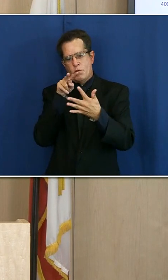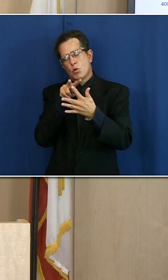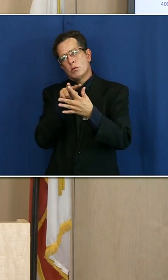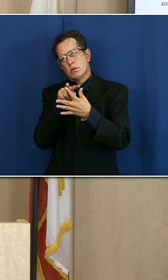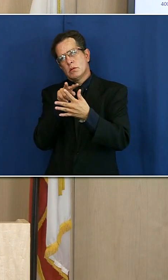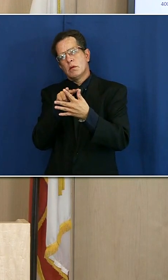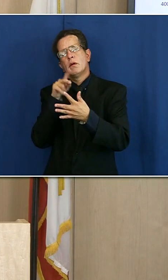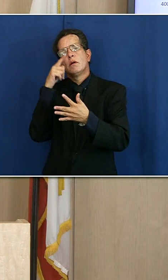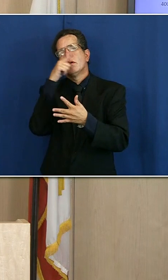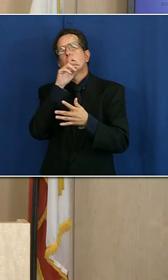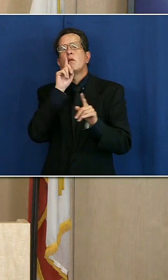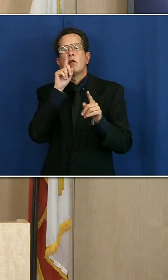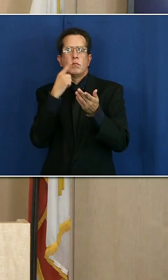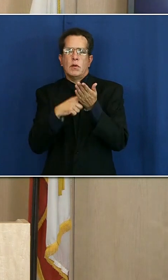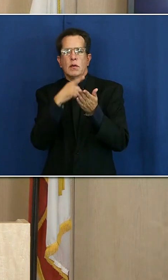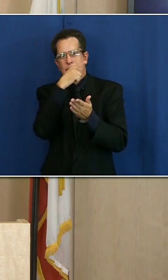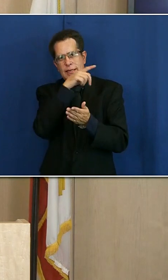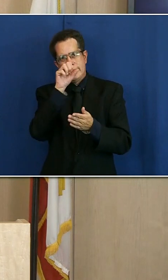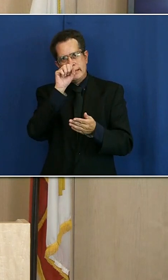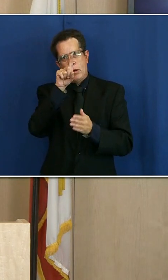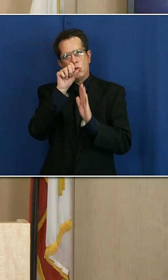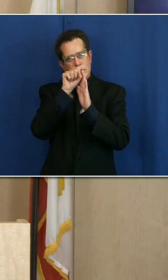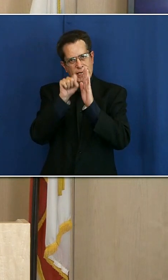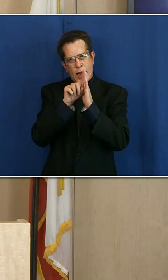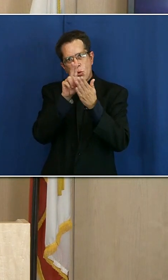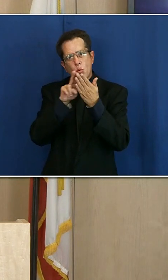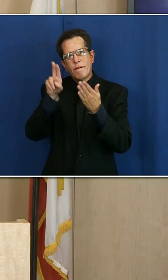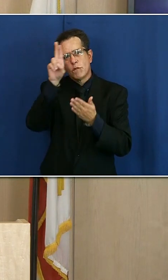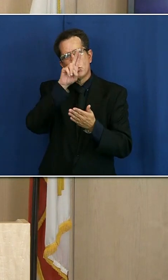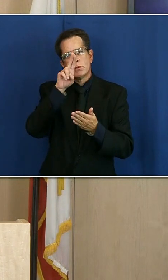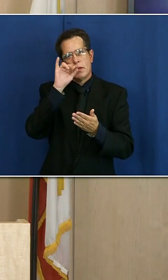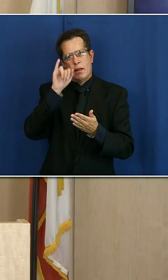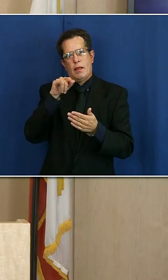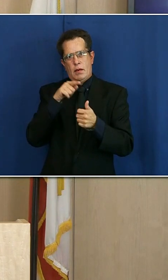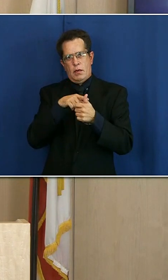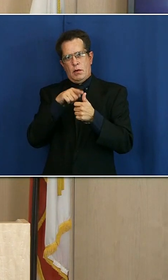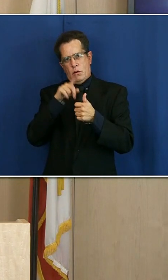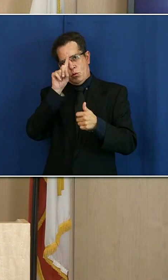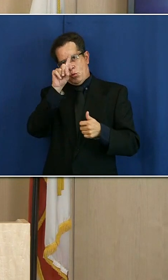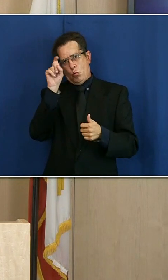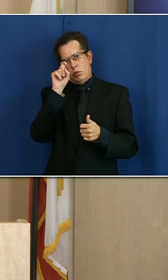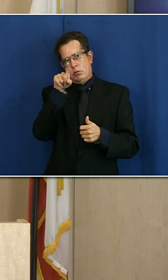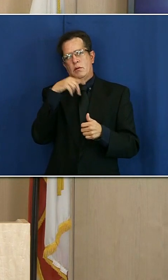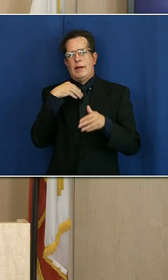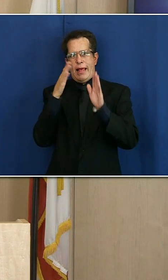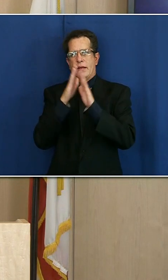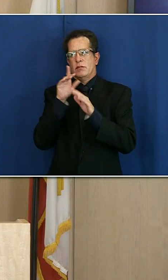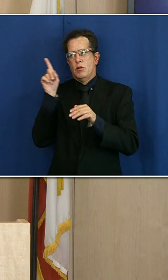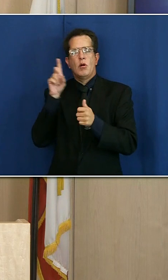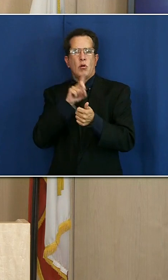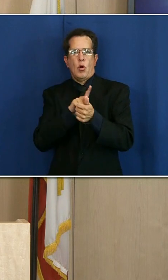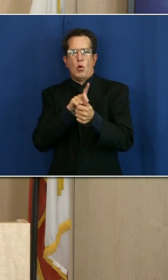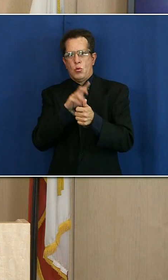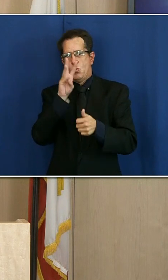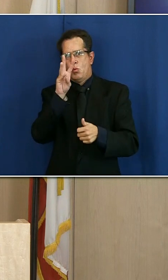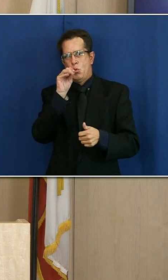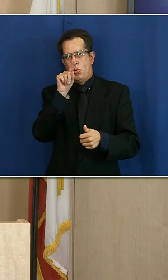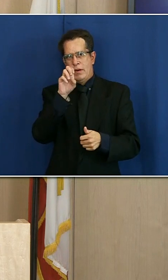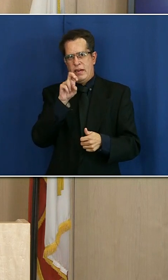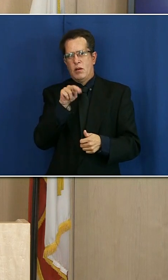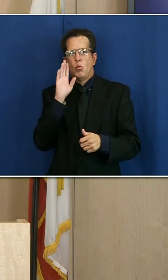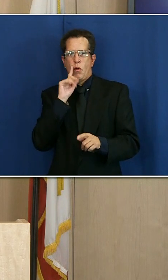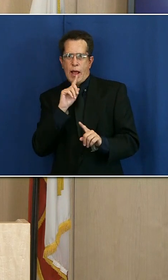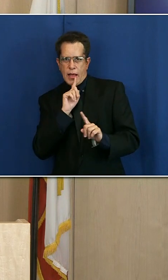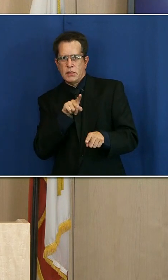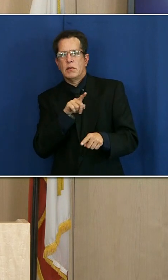San Diego State University. The first part of this one question, we're going to ask Dr. Wooten to come on up and respond to, and then we'll